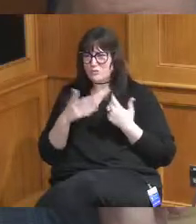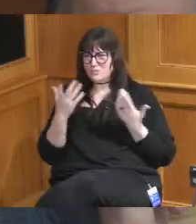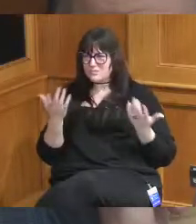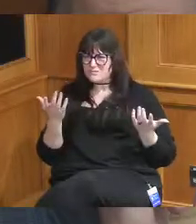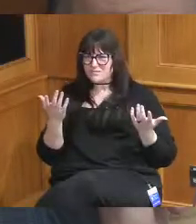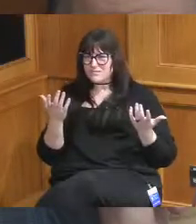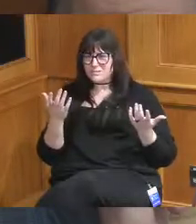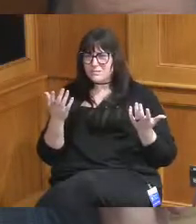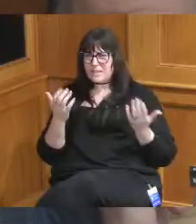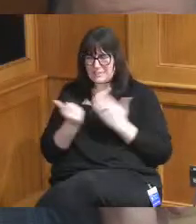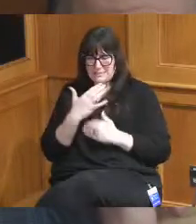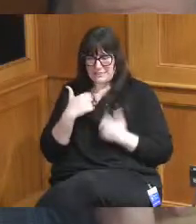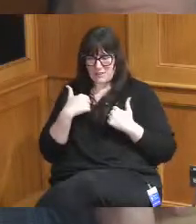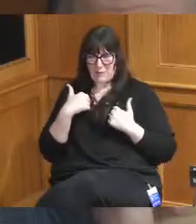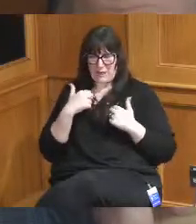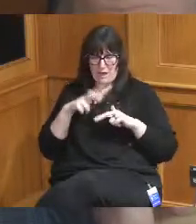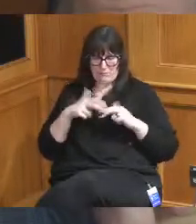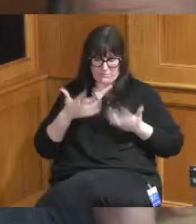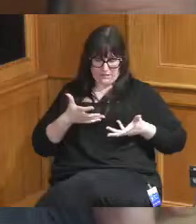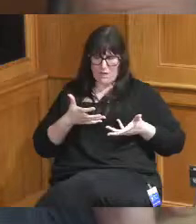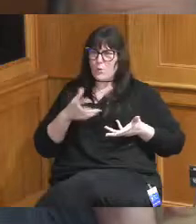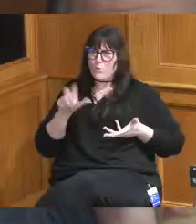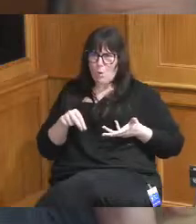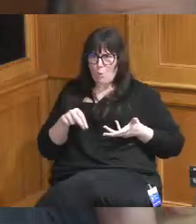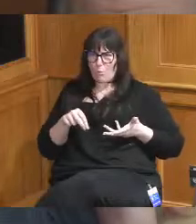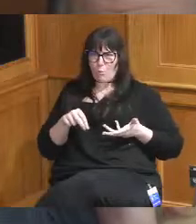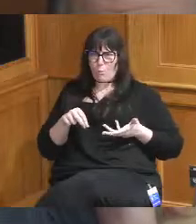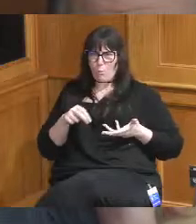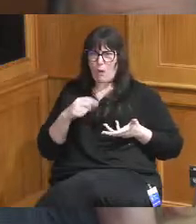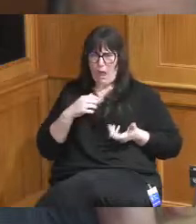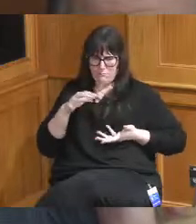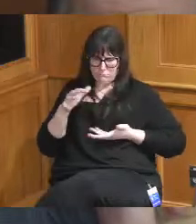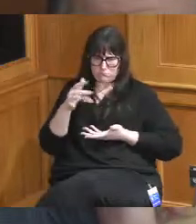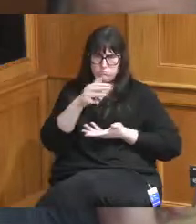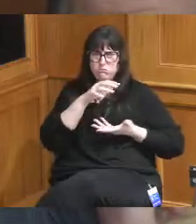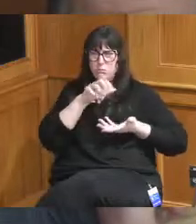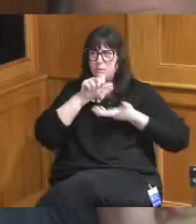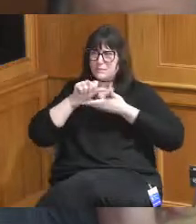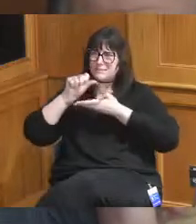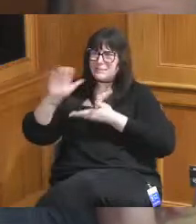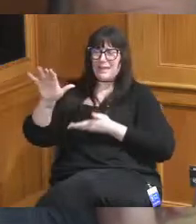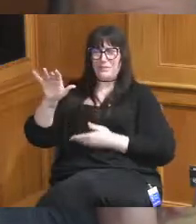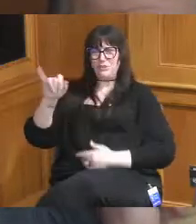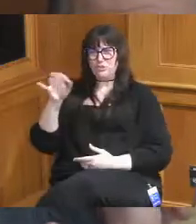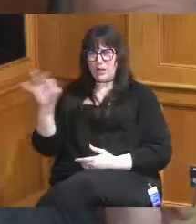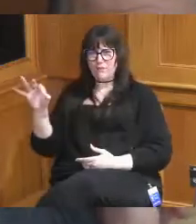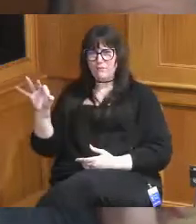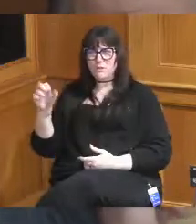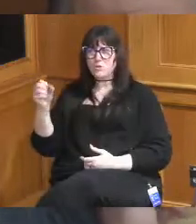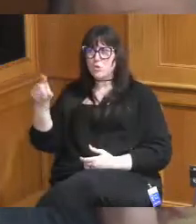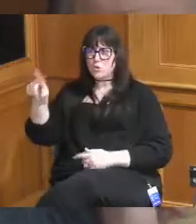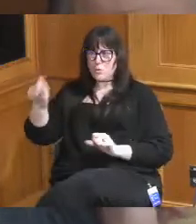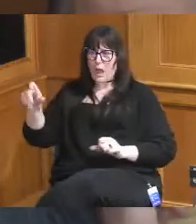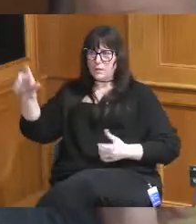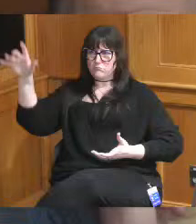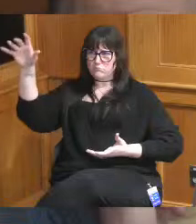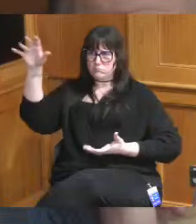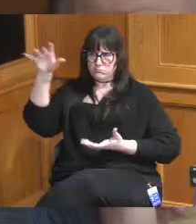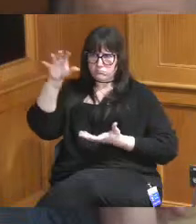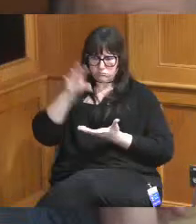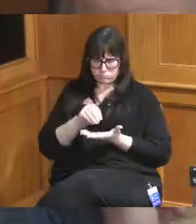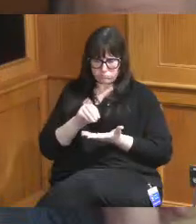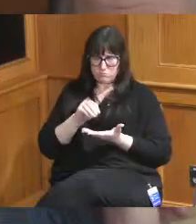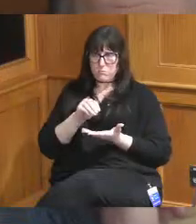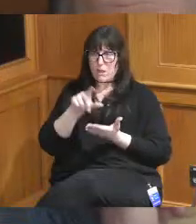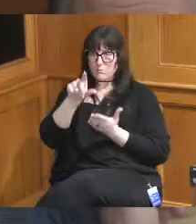to send it to me and sitting in my office. I had it all to Jeff Valuto so you can pull all those pieces